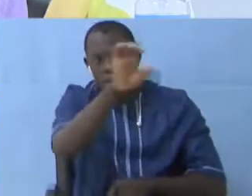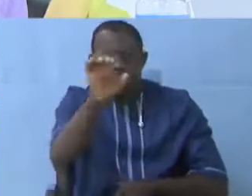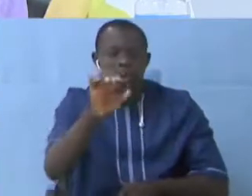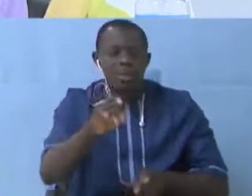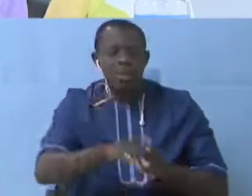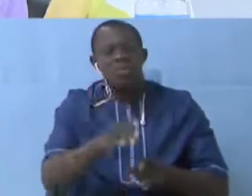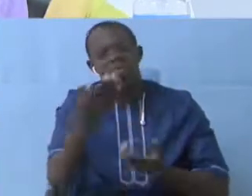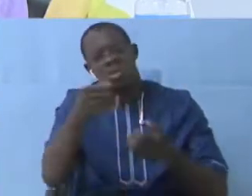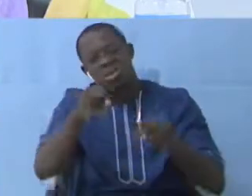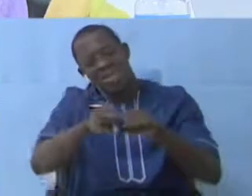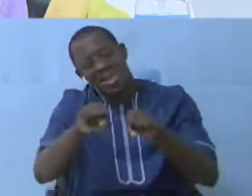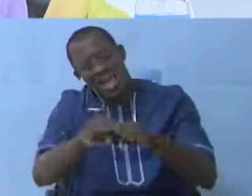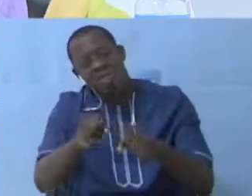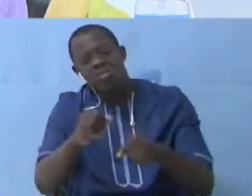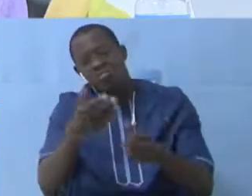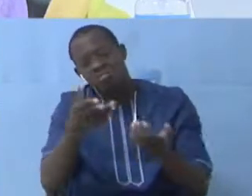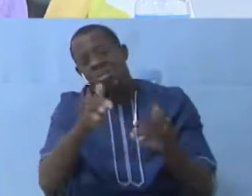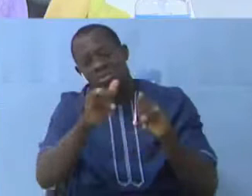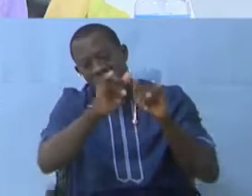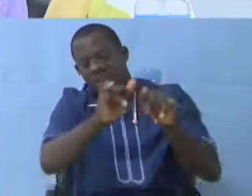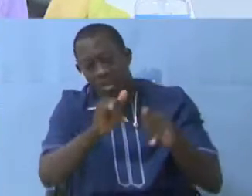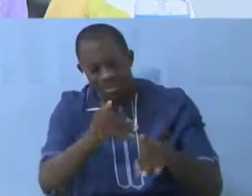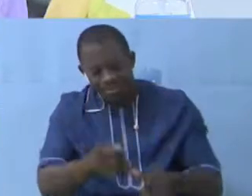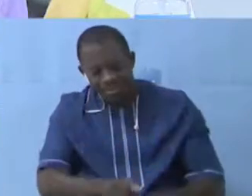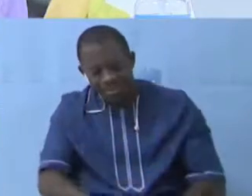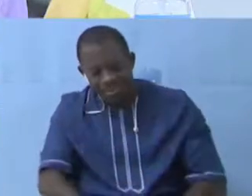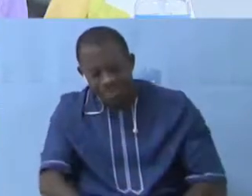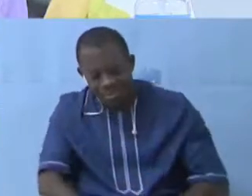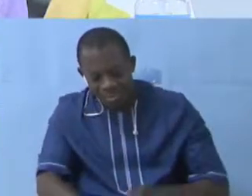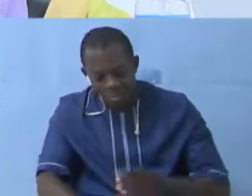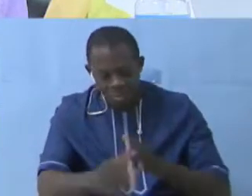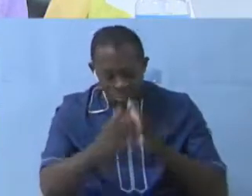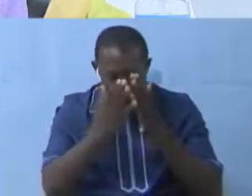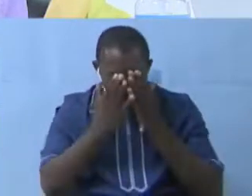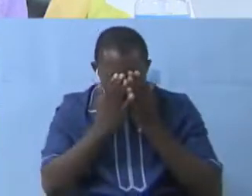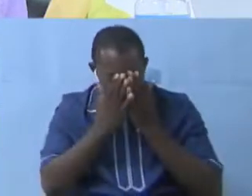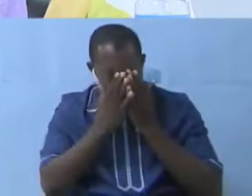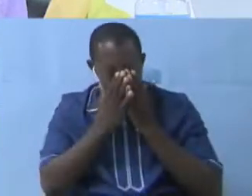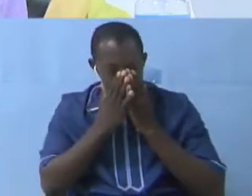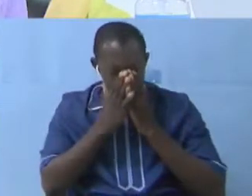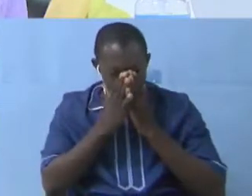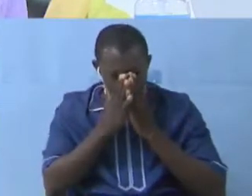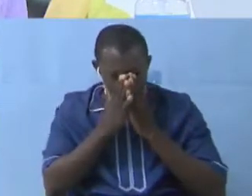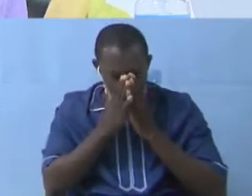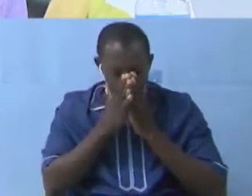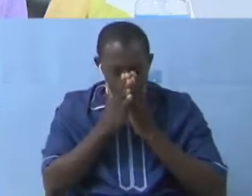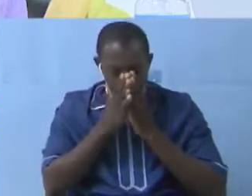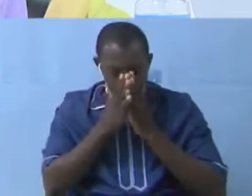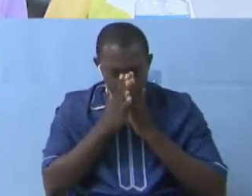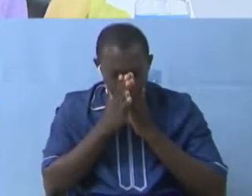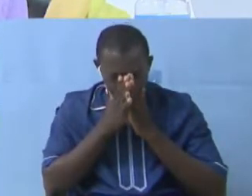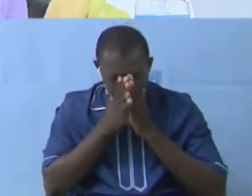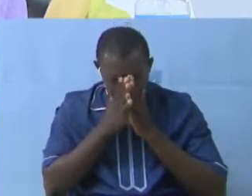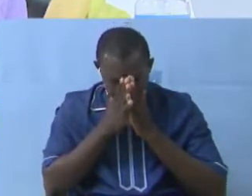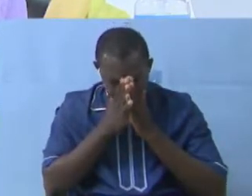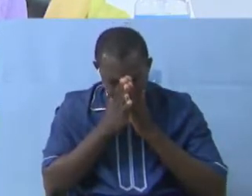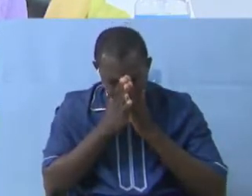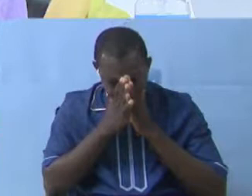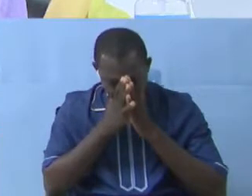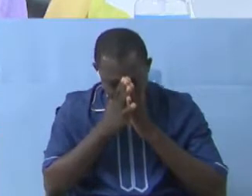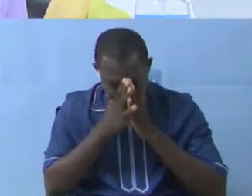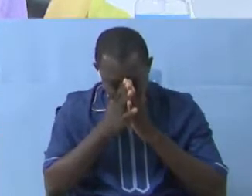the host country, mainly Senegal. daw ñu bari li ci ëpp daal dem Sénégal nga xam ne ni fi ñu jóge ko suñ demee seen yeneen moroom ñoo leen